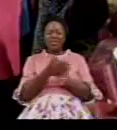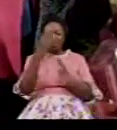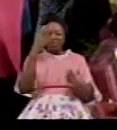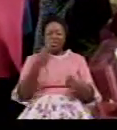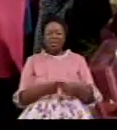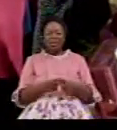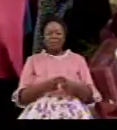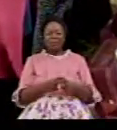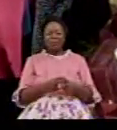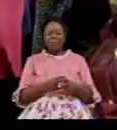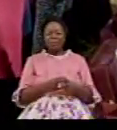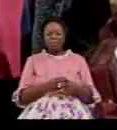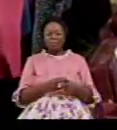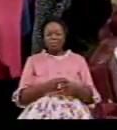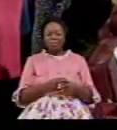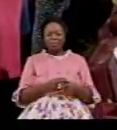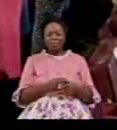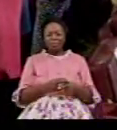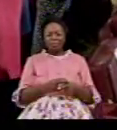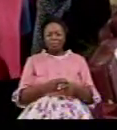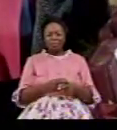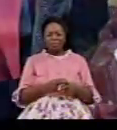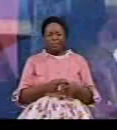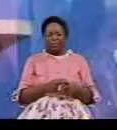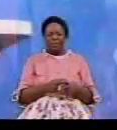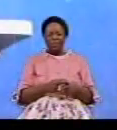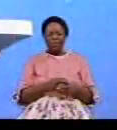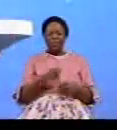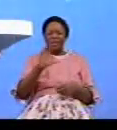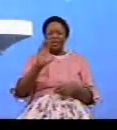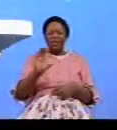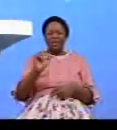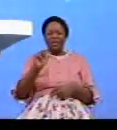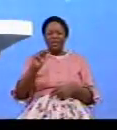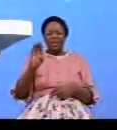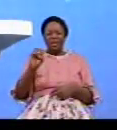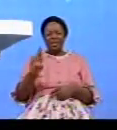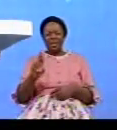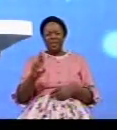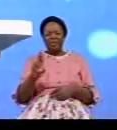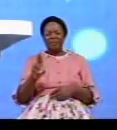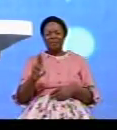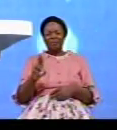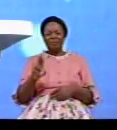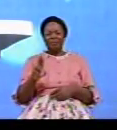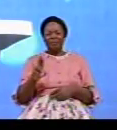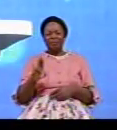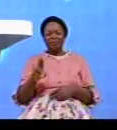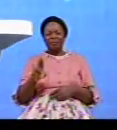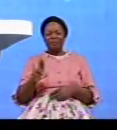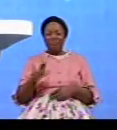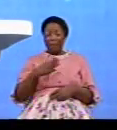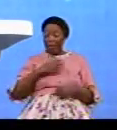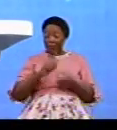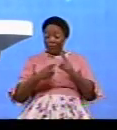cancer, and the problem of cancer. Be healed my in friend, Jesus' you